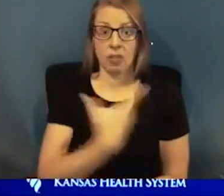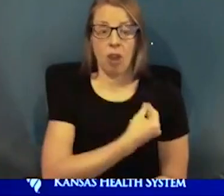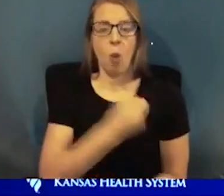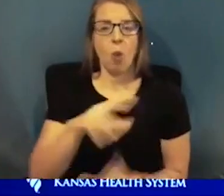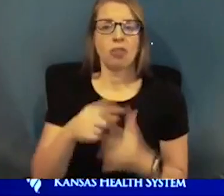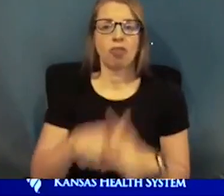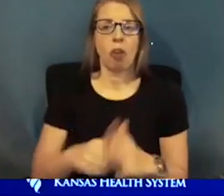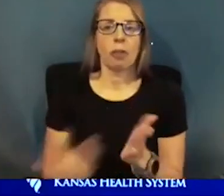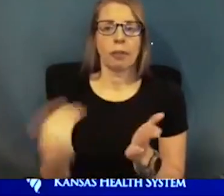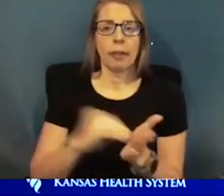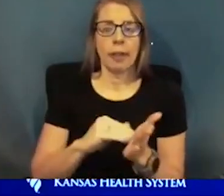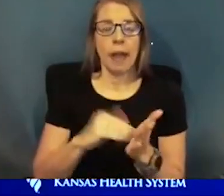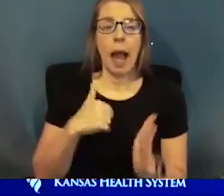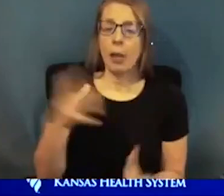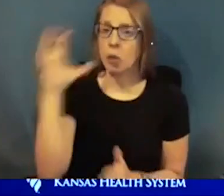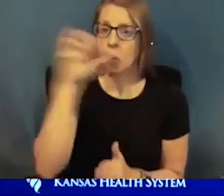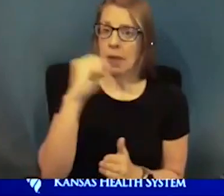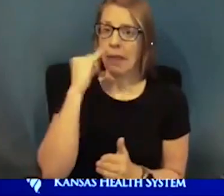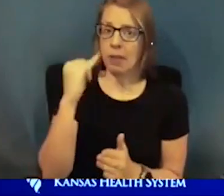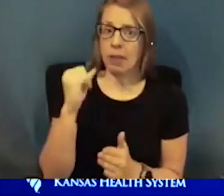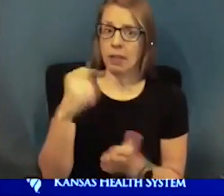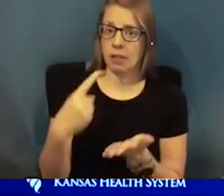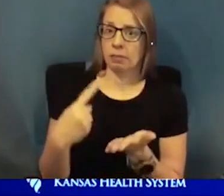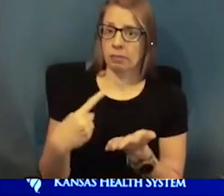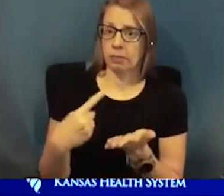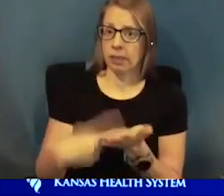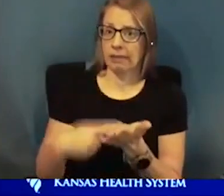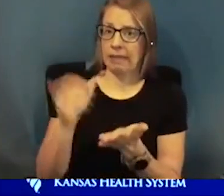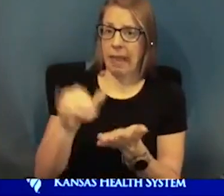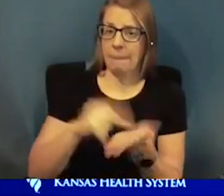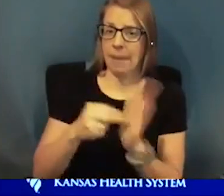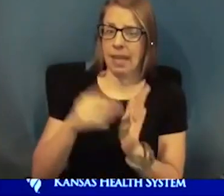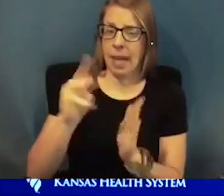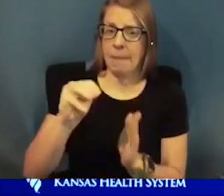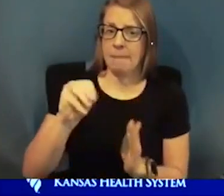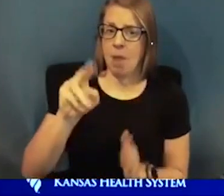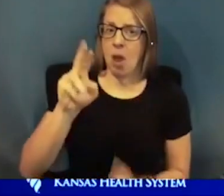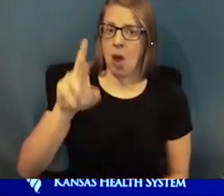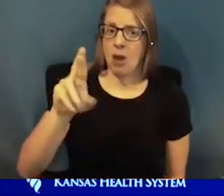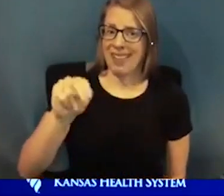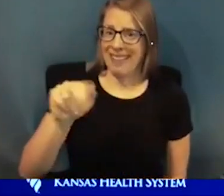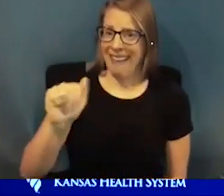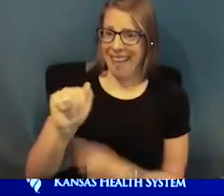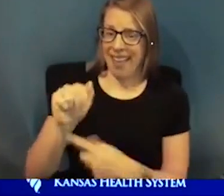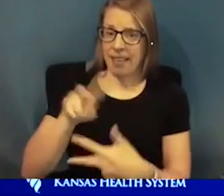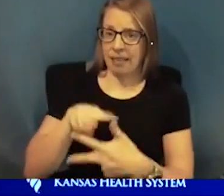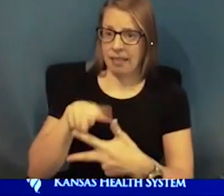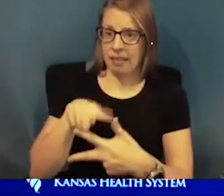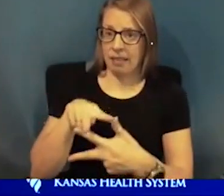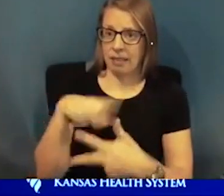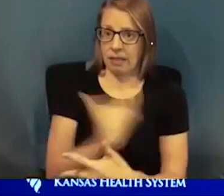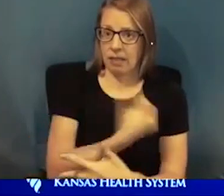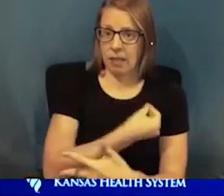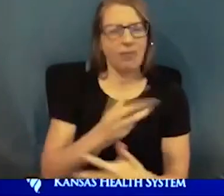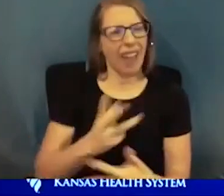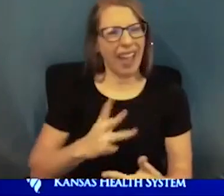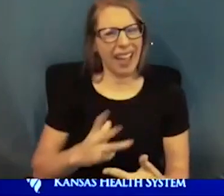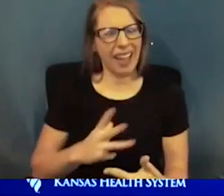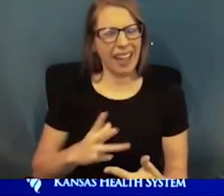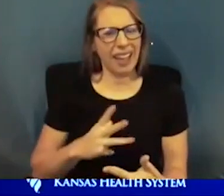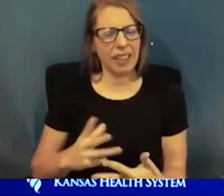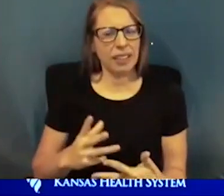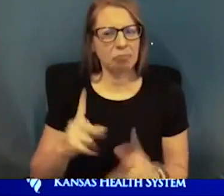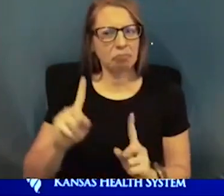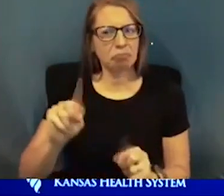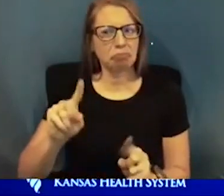assume if we're talking about that, we are talking about the mRNA vaccines, both from Pfizer and Moderna. Yeah, that is totally fine to go later than